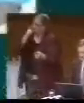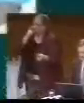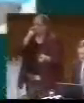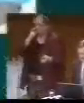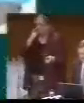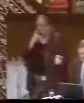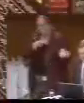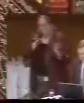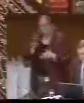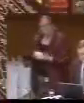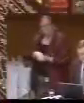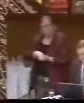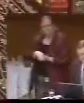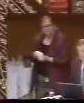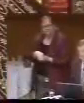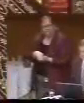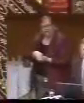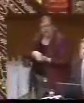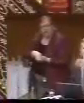What kind of...